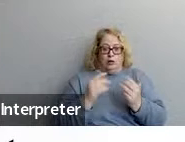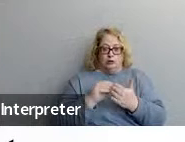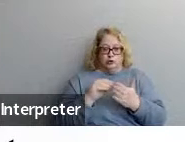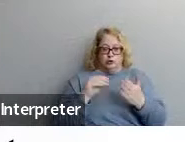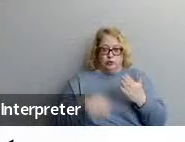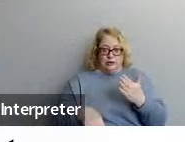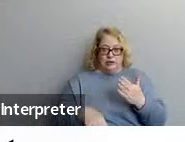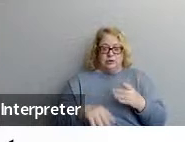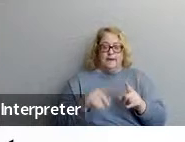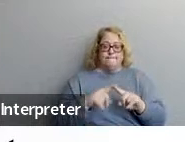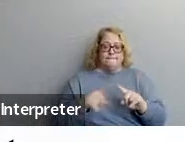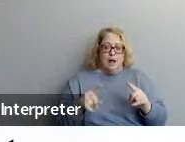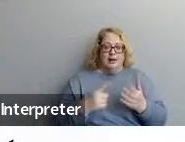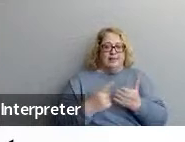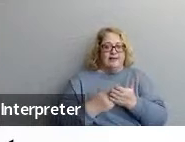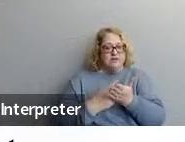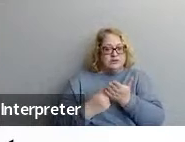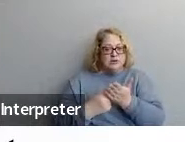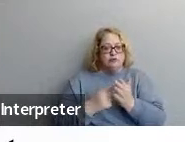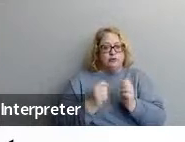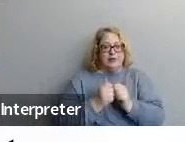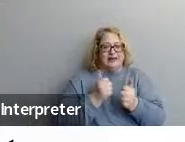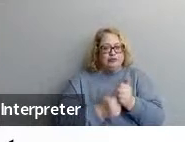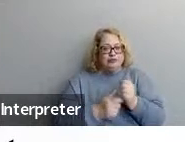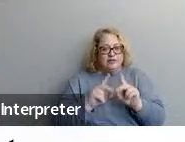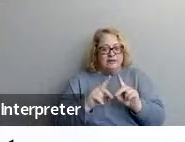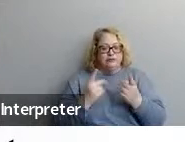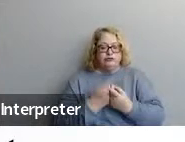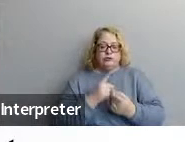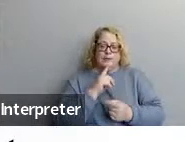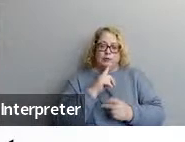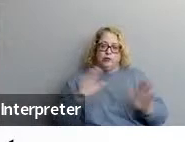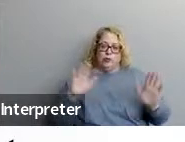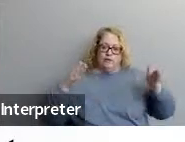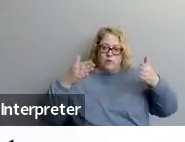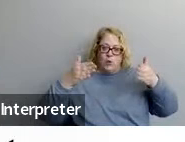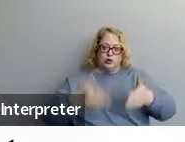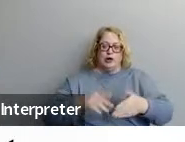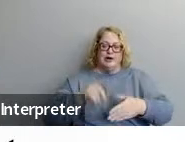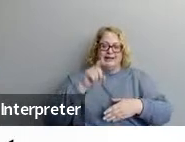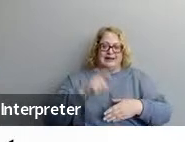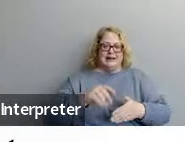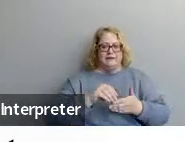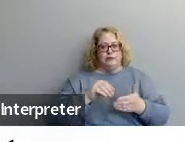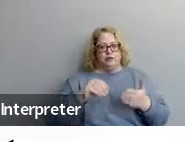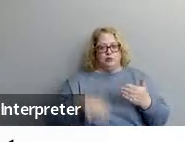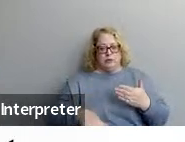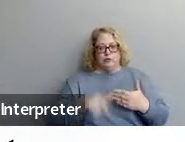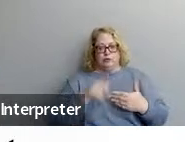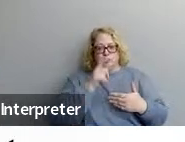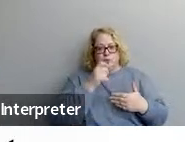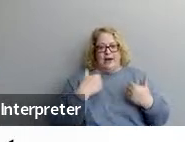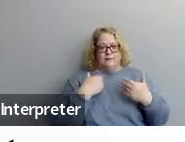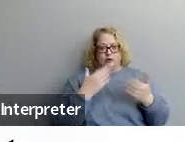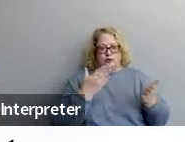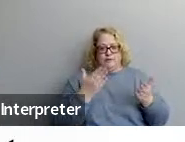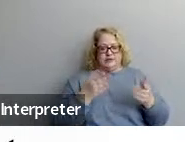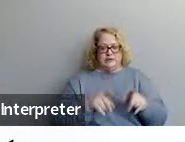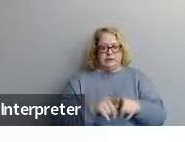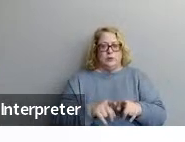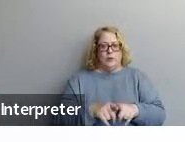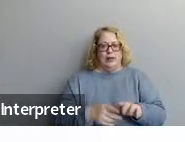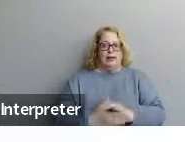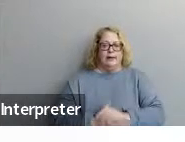there is conversation with each of our districts to ensure that we're focusing on the needs of those students who are receiving services as